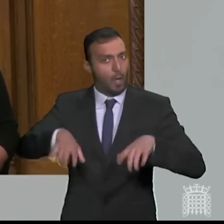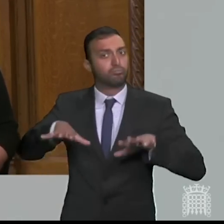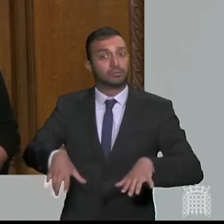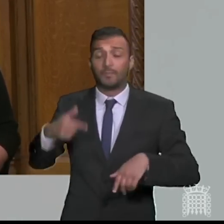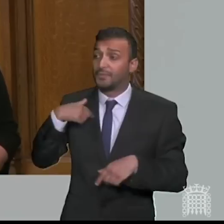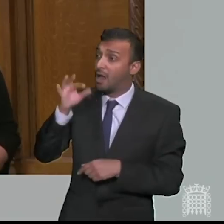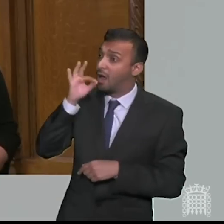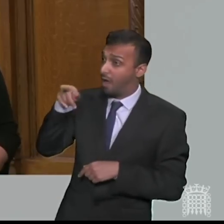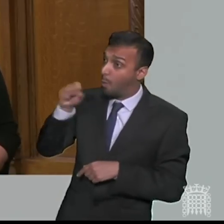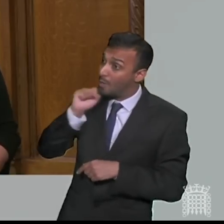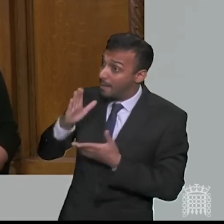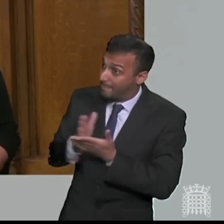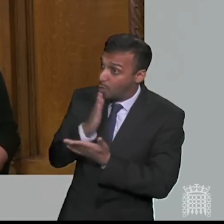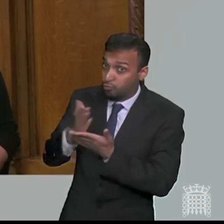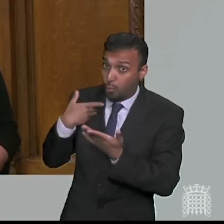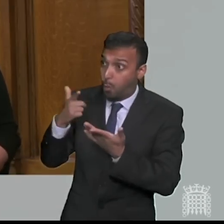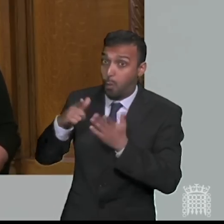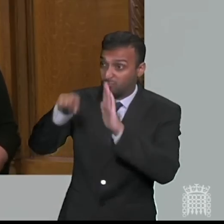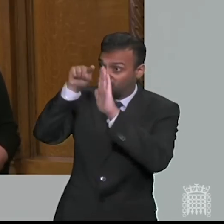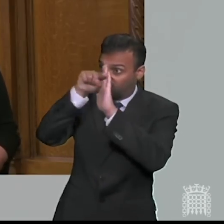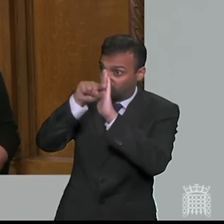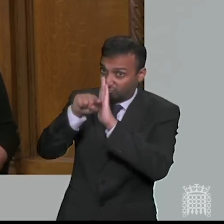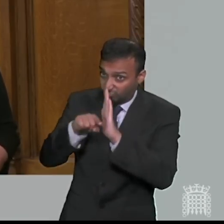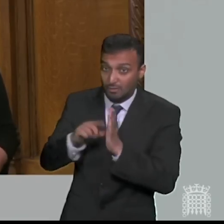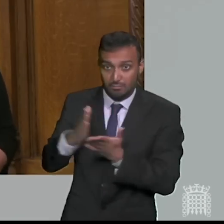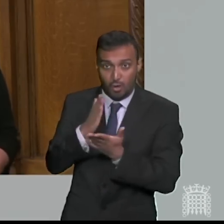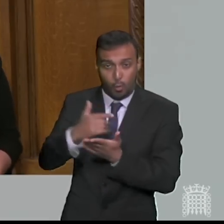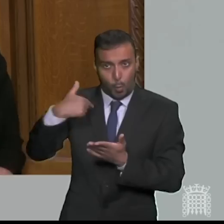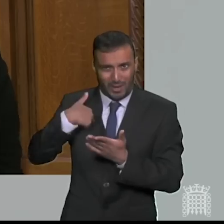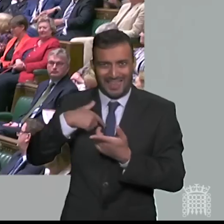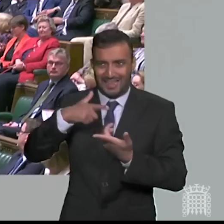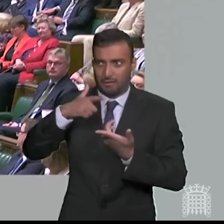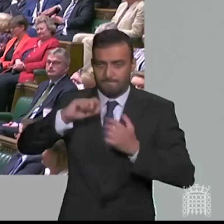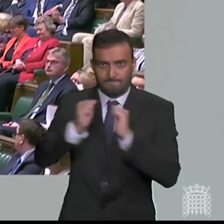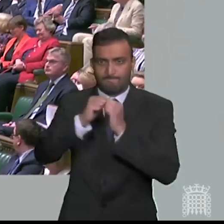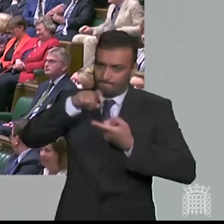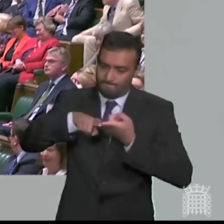have a sustainable, long-term steel-making production in this country?